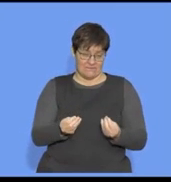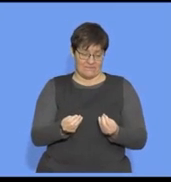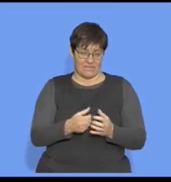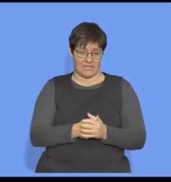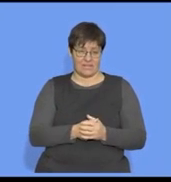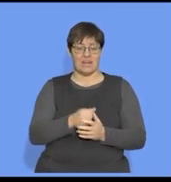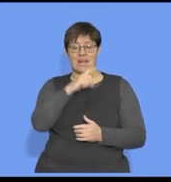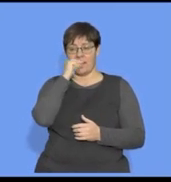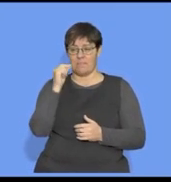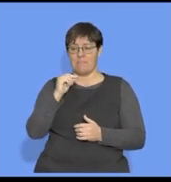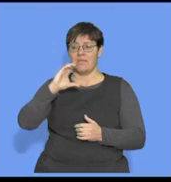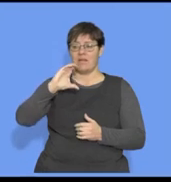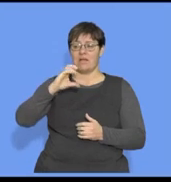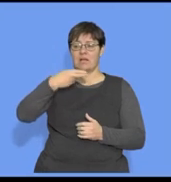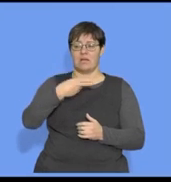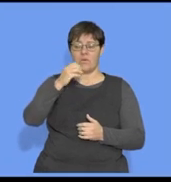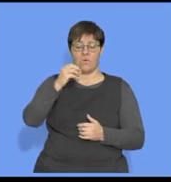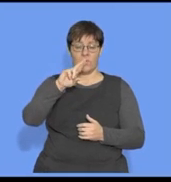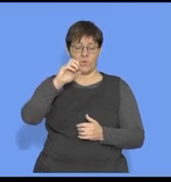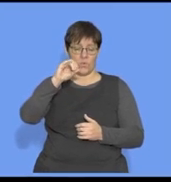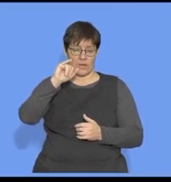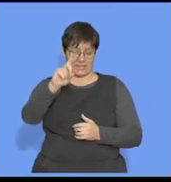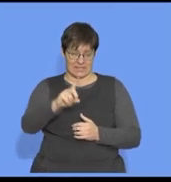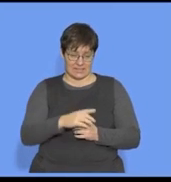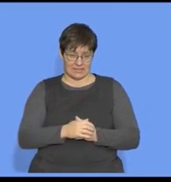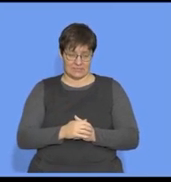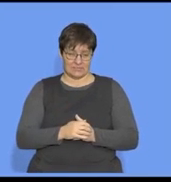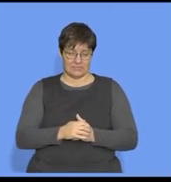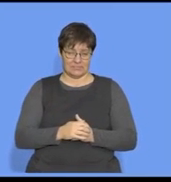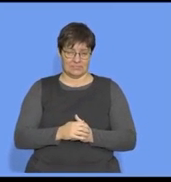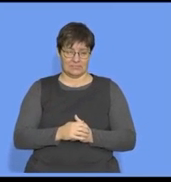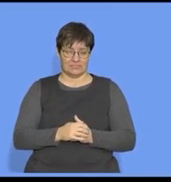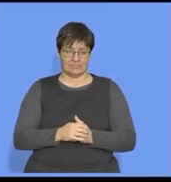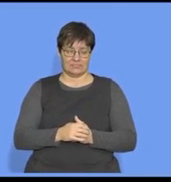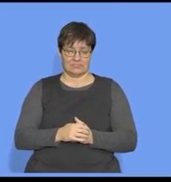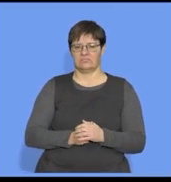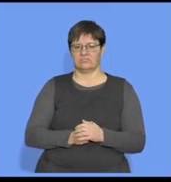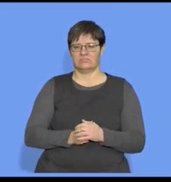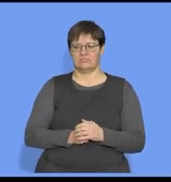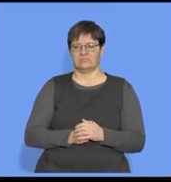on that. And we refer to it as the choroid.